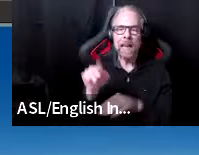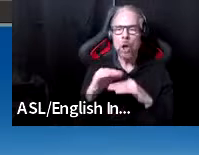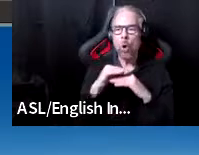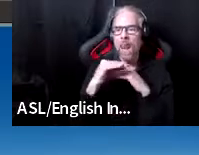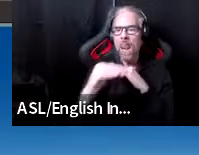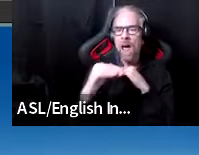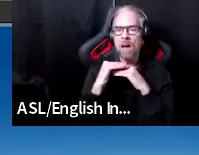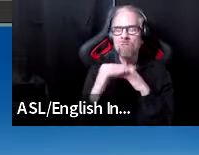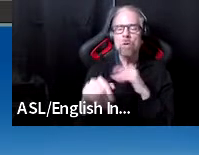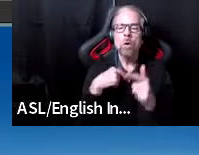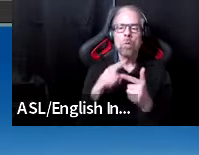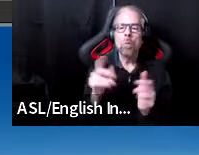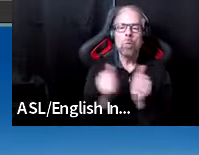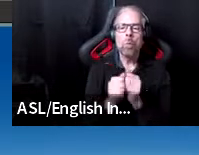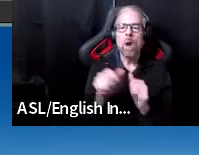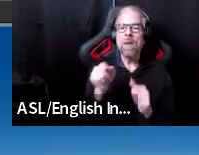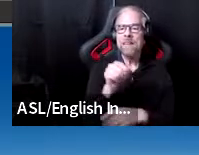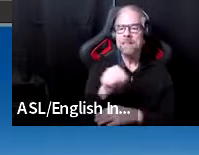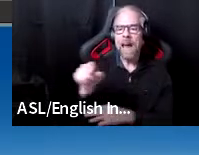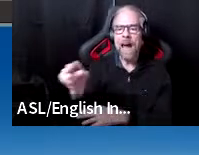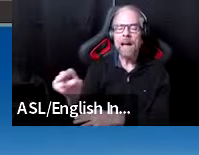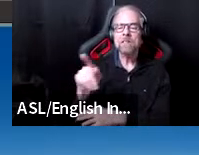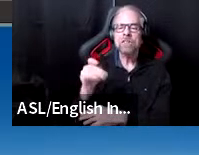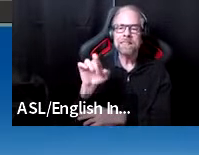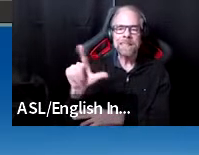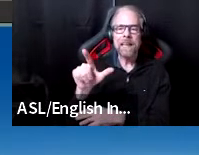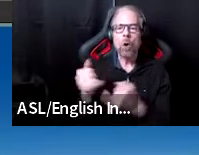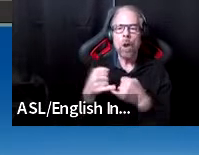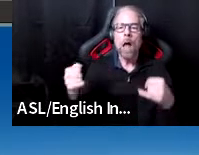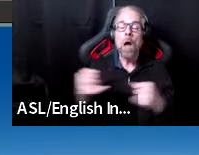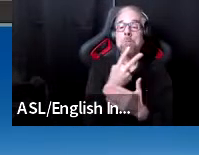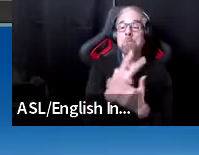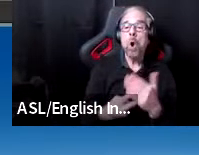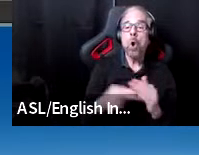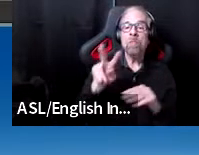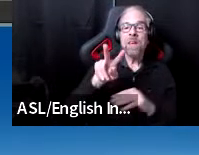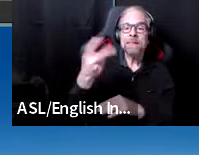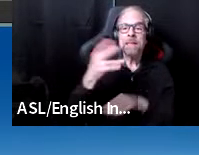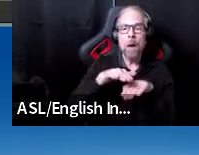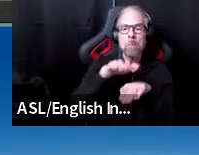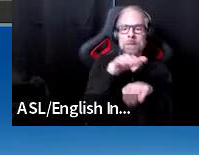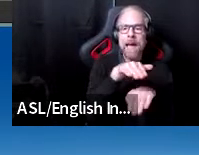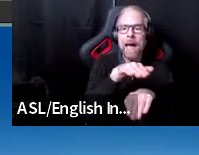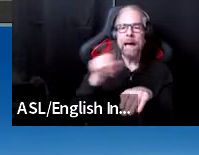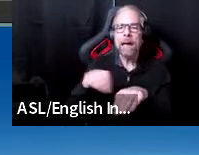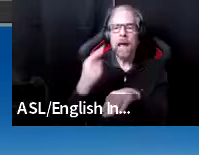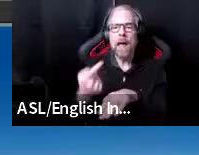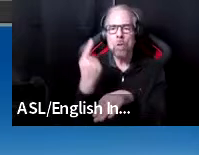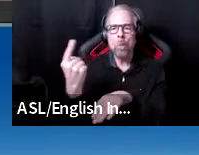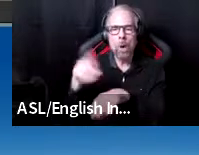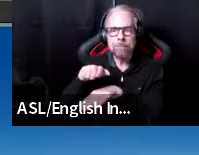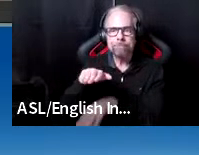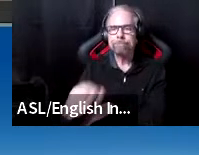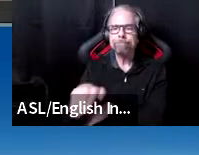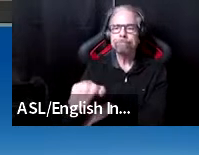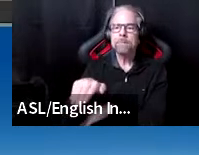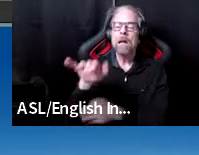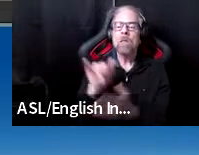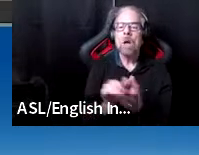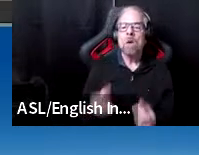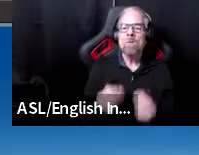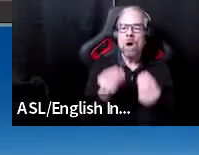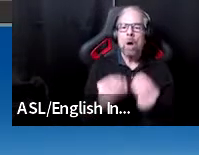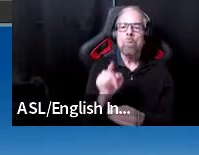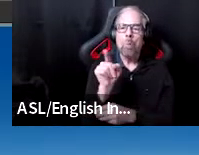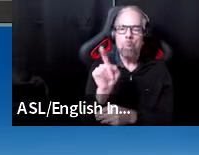represented by the dashed teal line. Both the double-deck and single-level fixed-span bridges would provide 116 feet